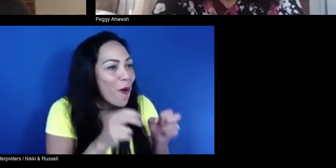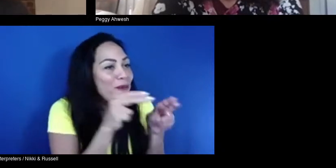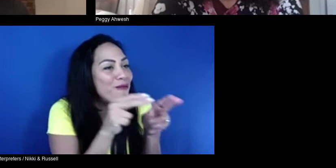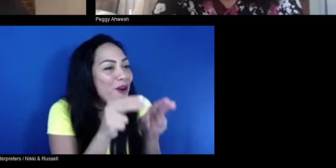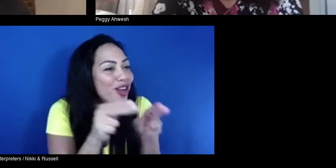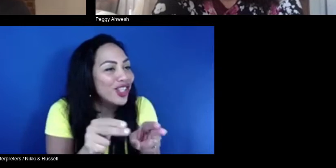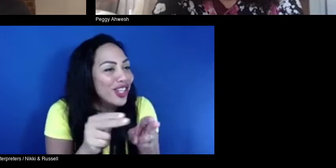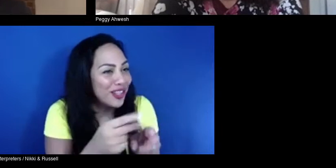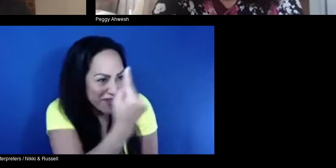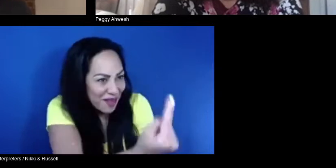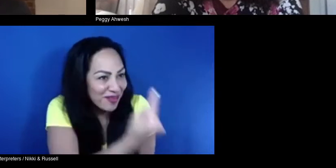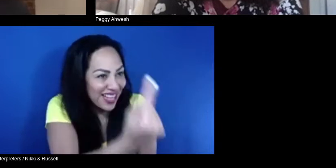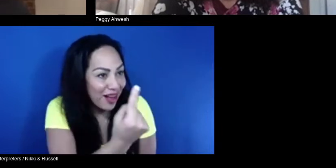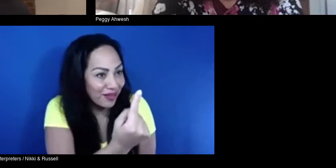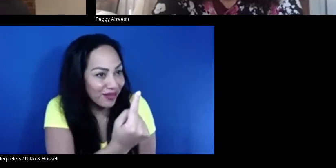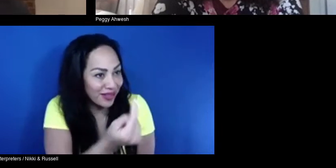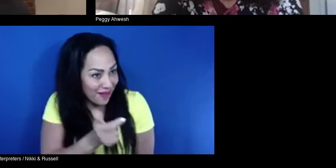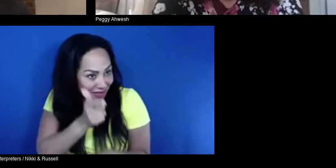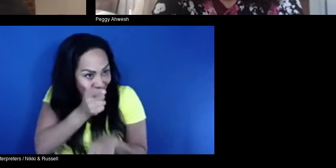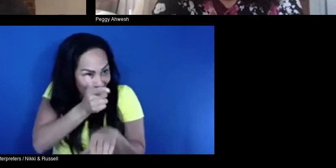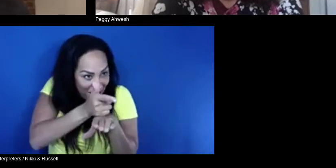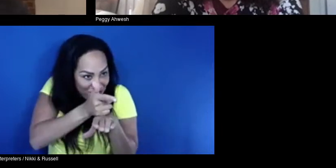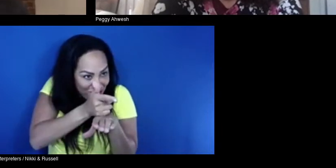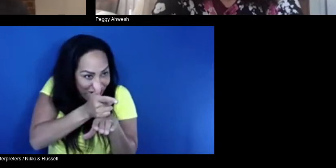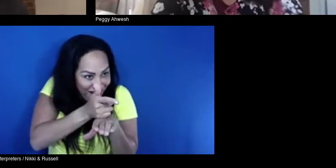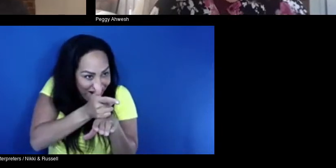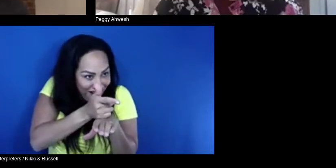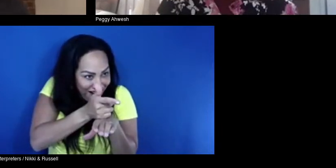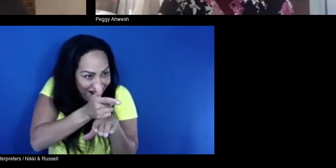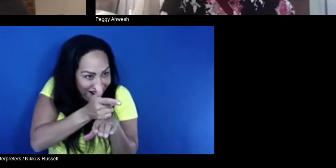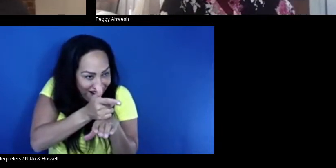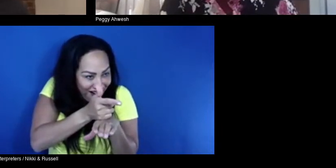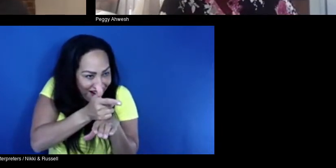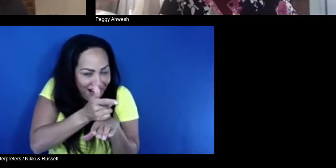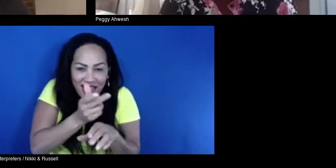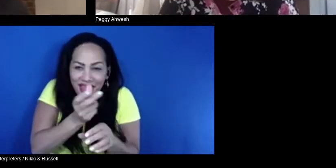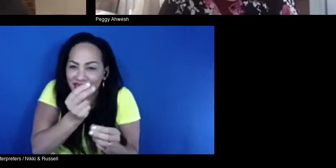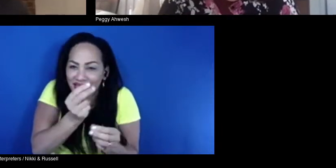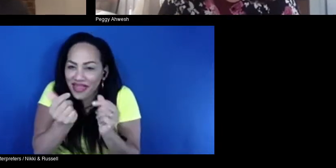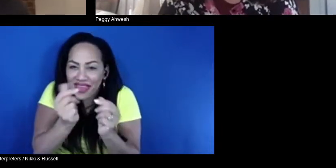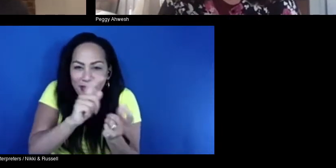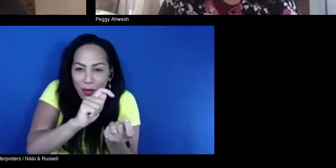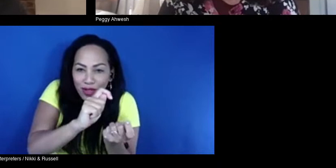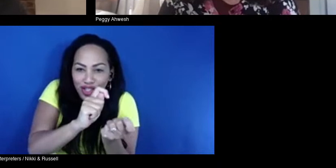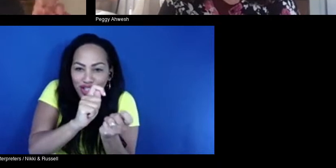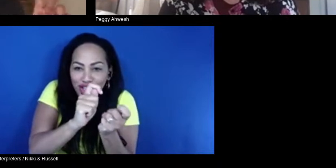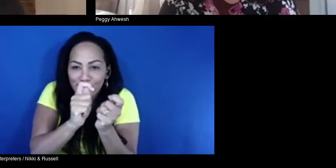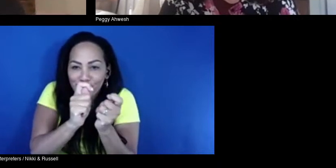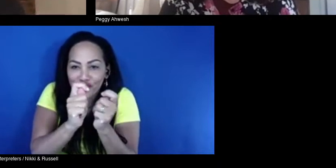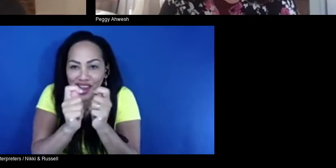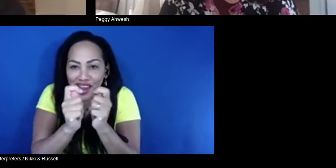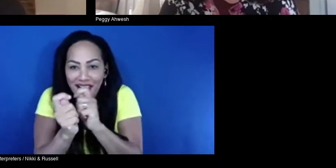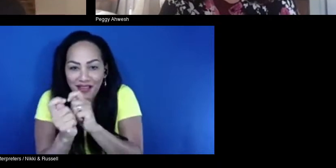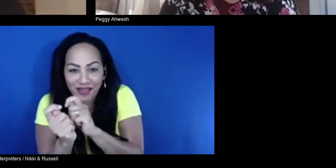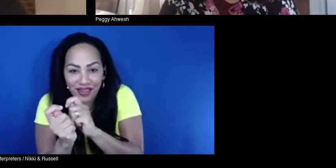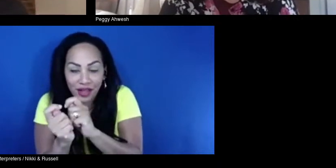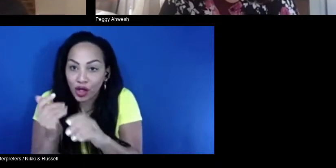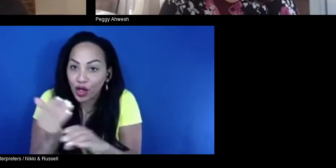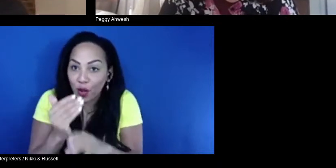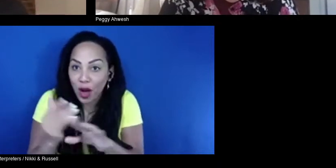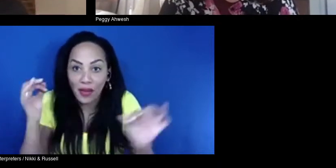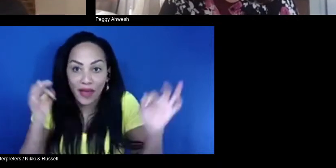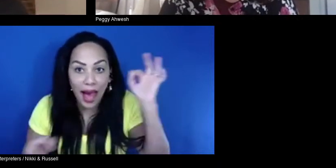camera. But then at a certain point, you say that there's a shift, you work with actors,